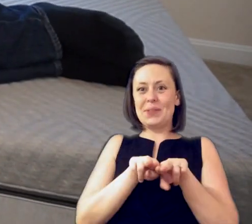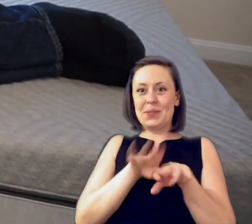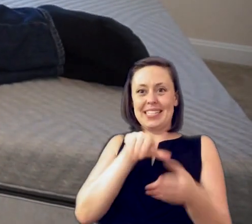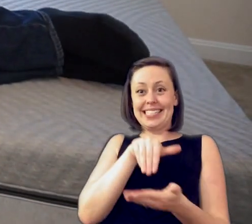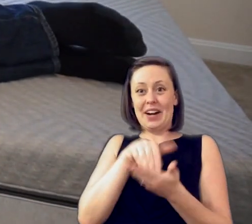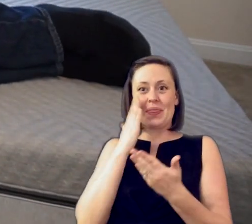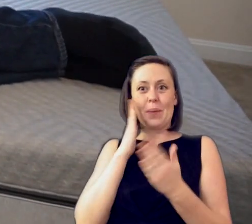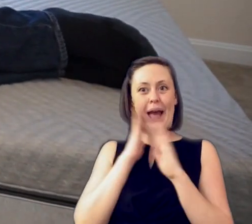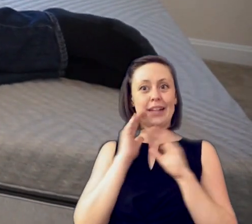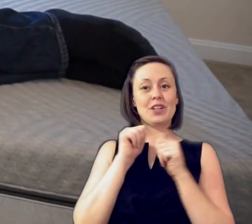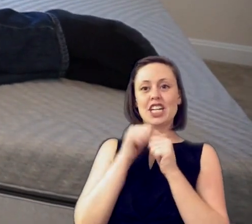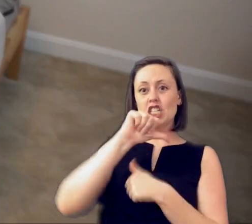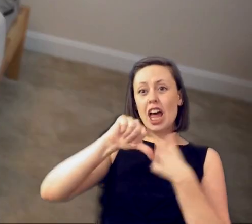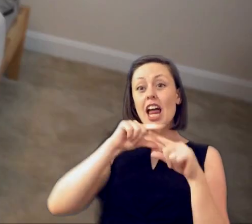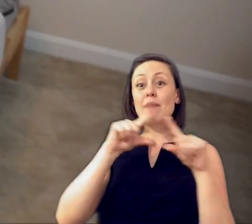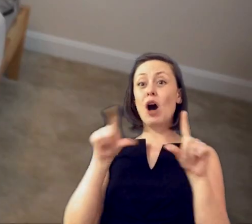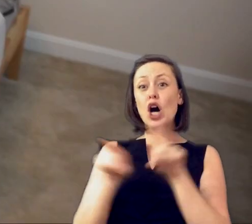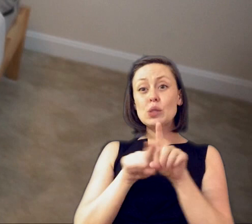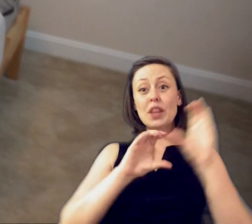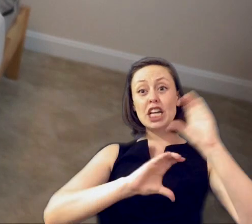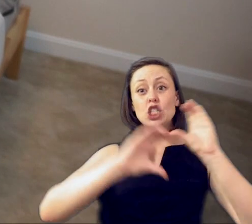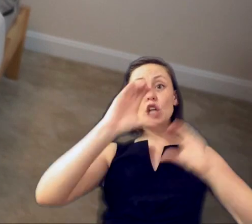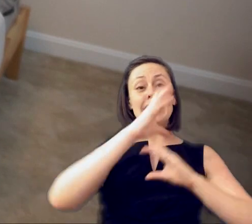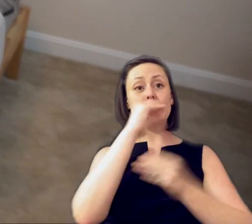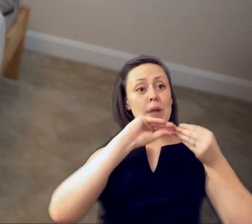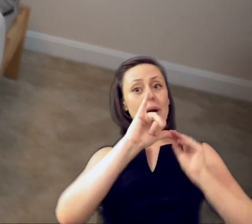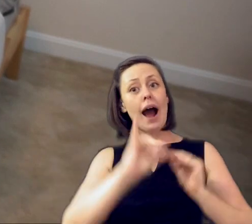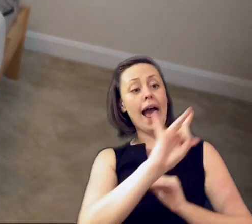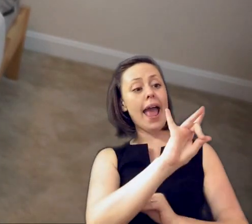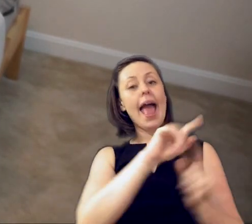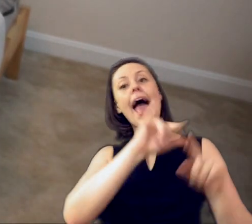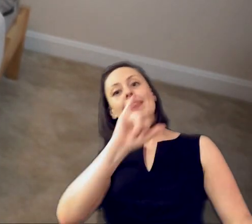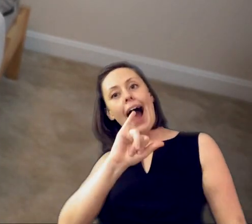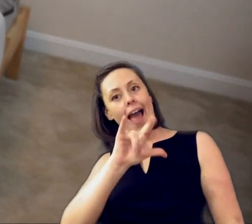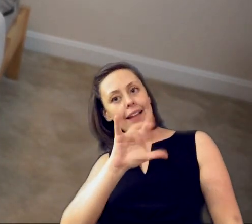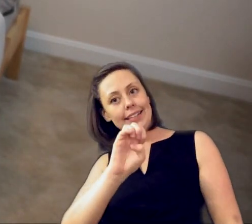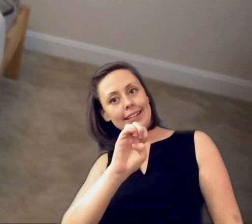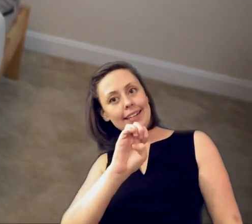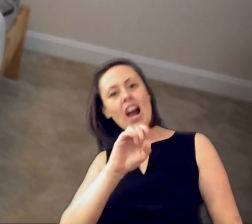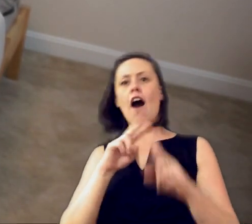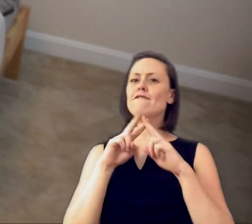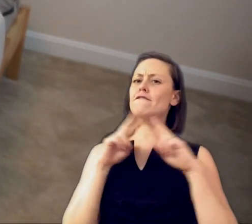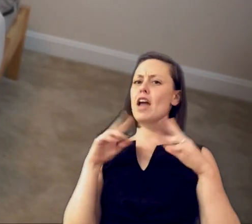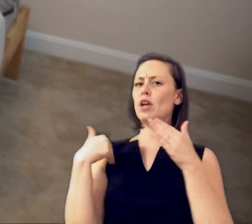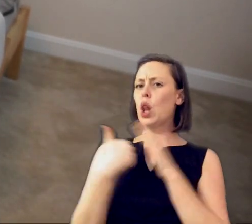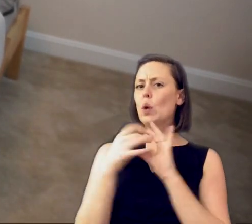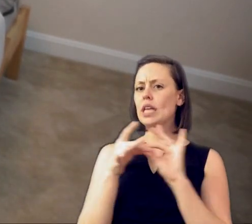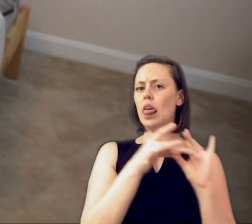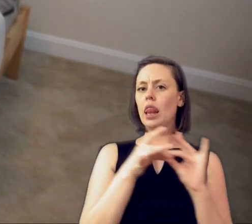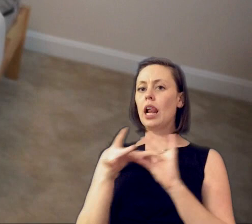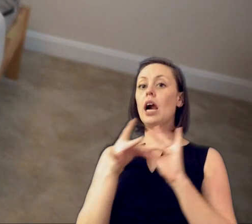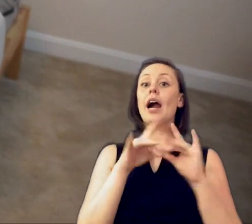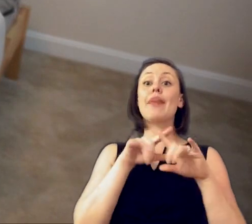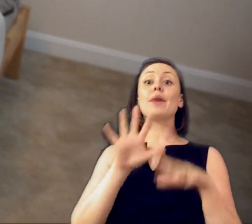of the bed toward each other. Also in regards to construction, Sleep Number i8 and Sleep Number ILE are very closely related.